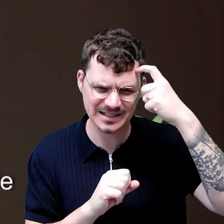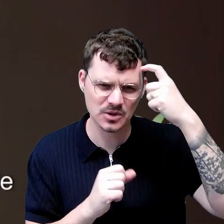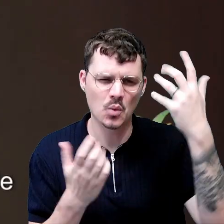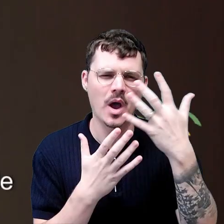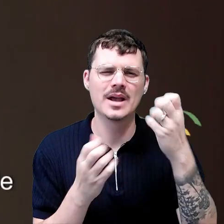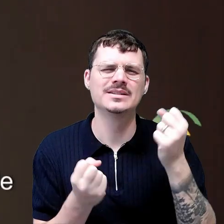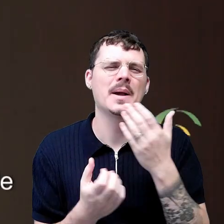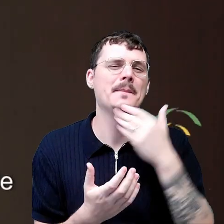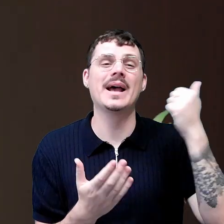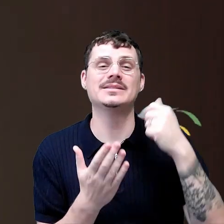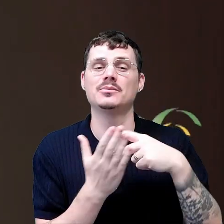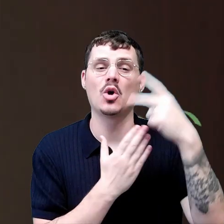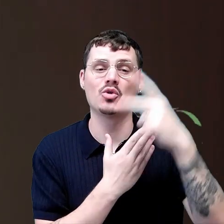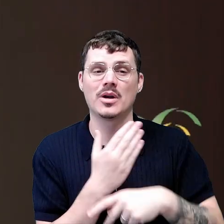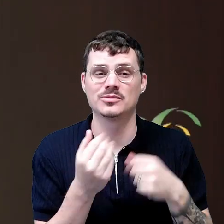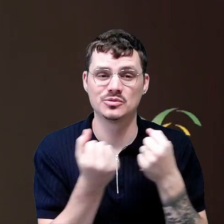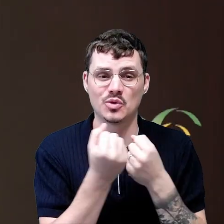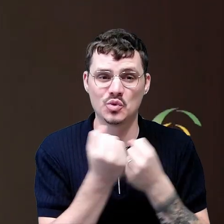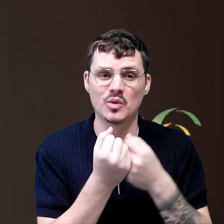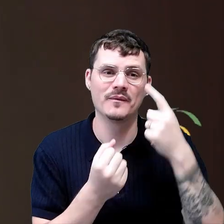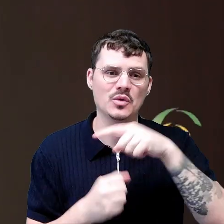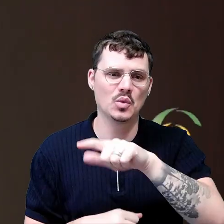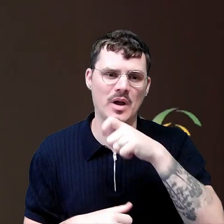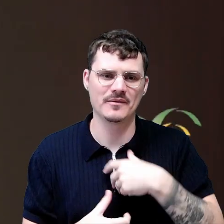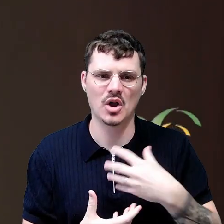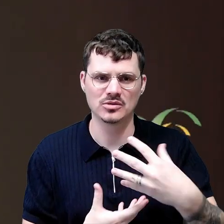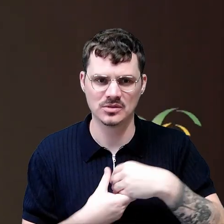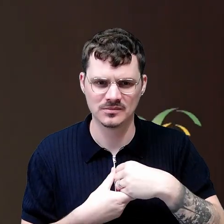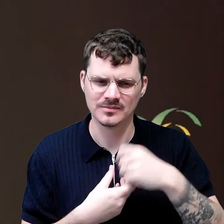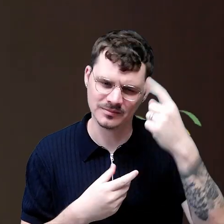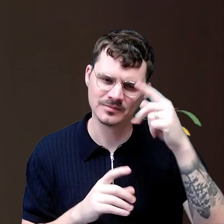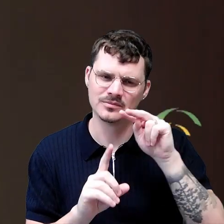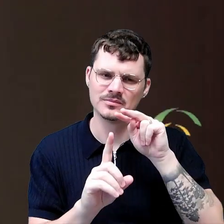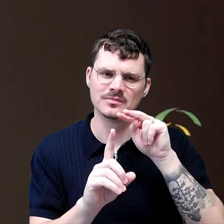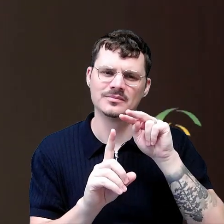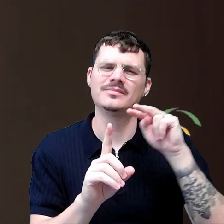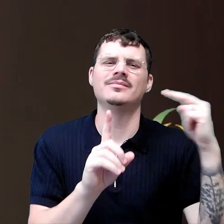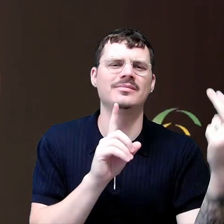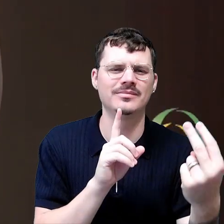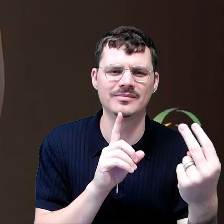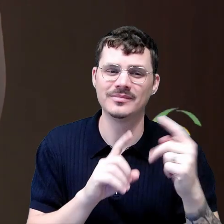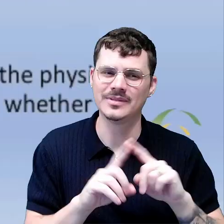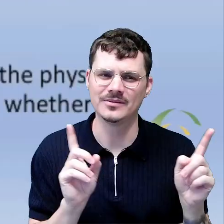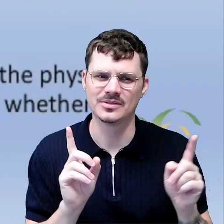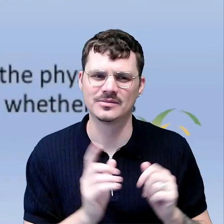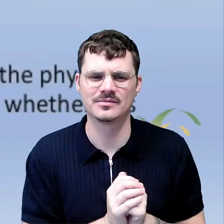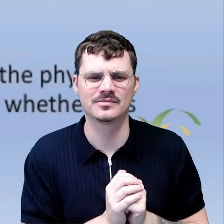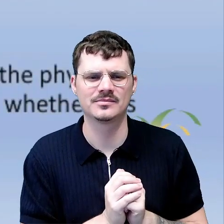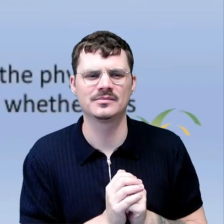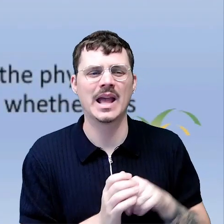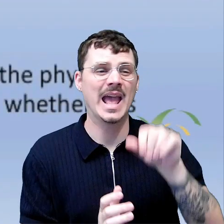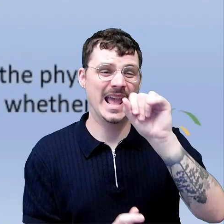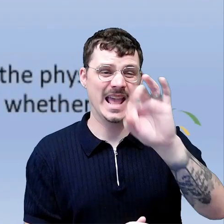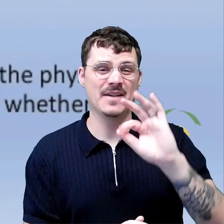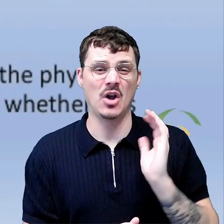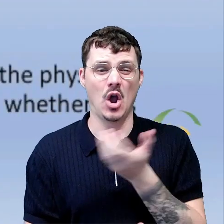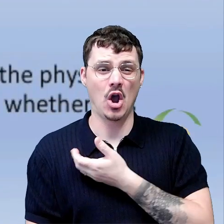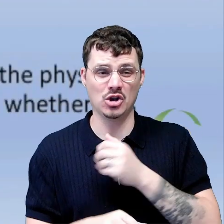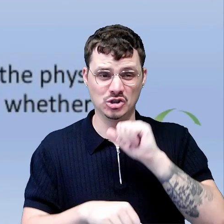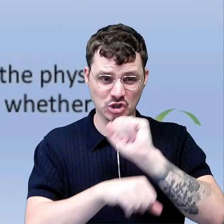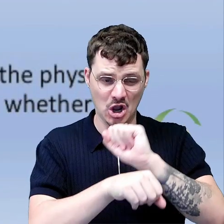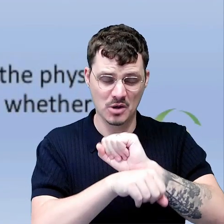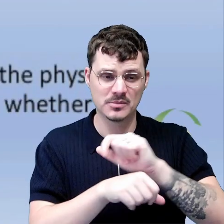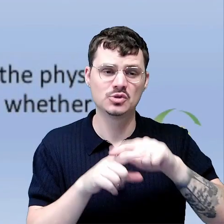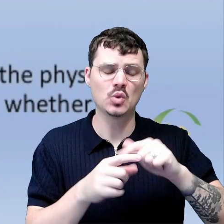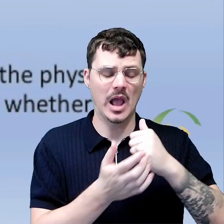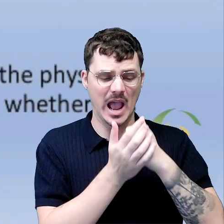programmatic support to people with autism. Very different perspective. If our job